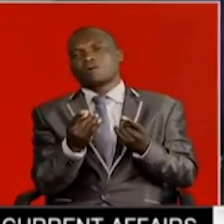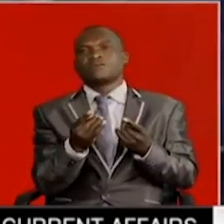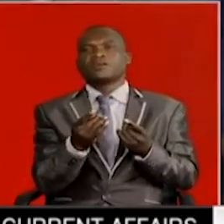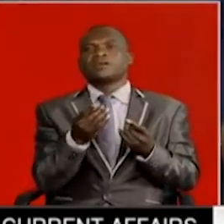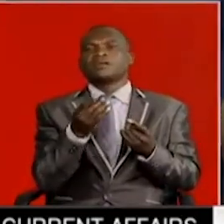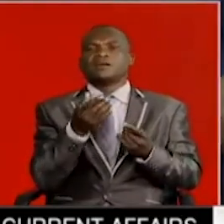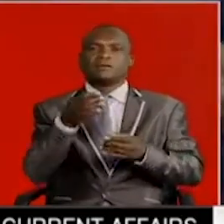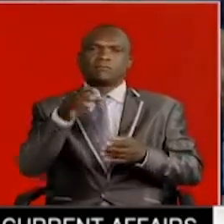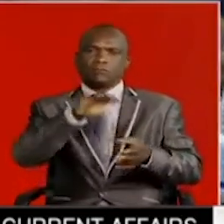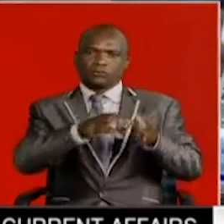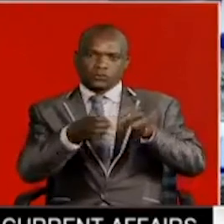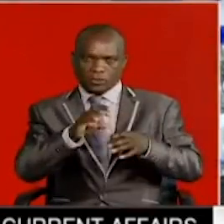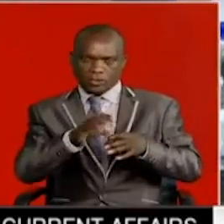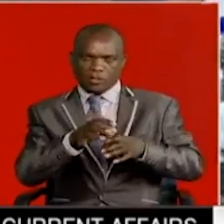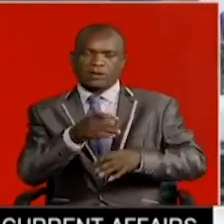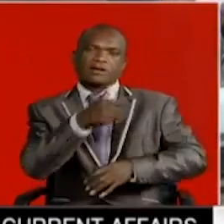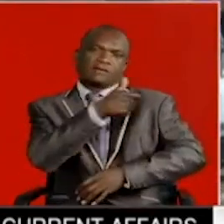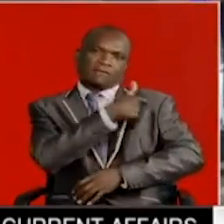management.